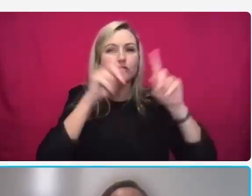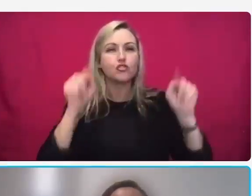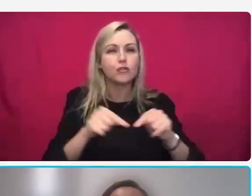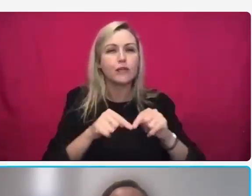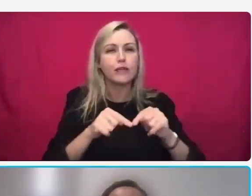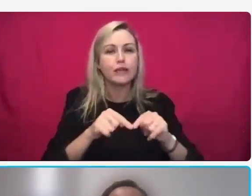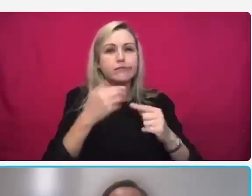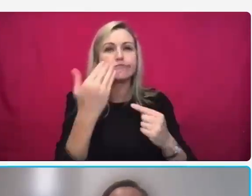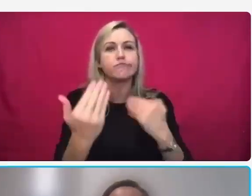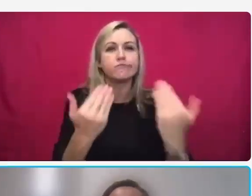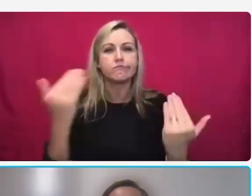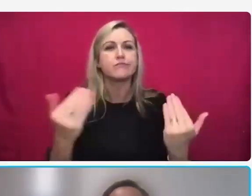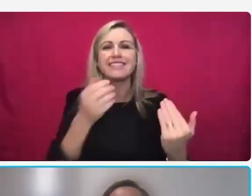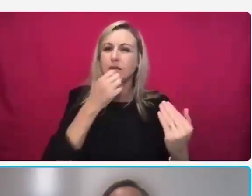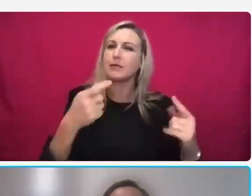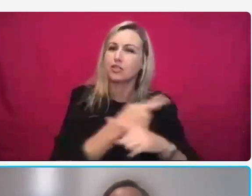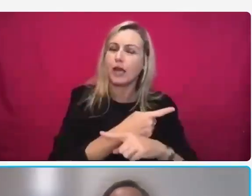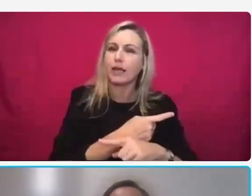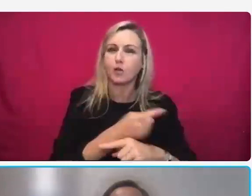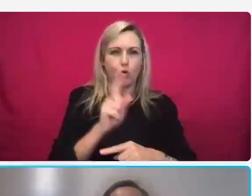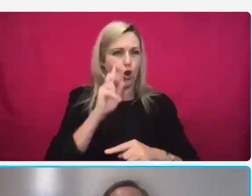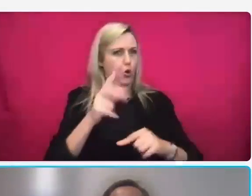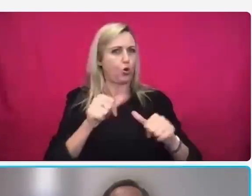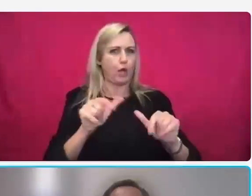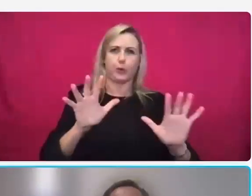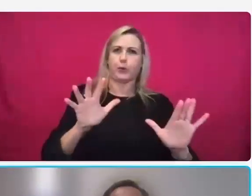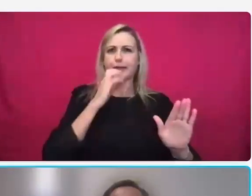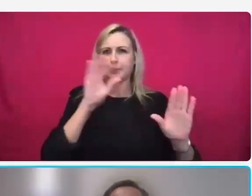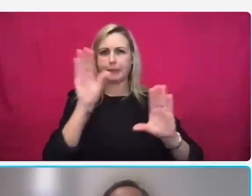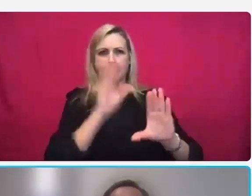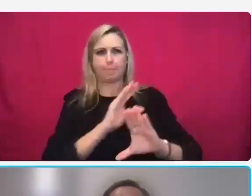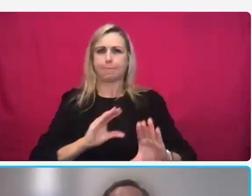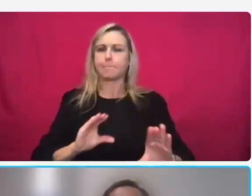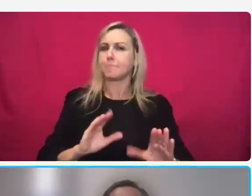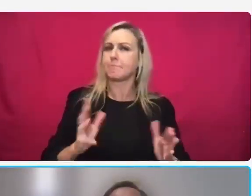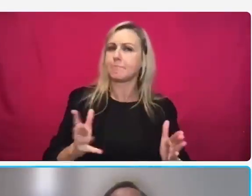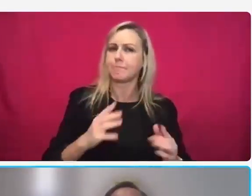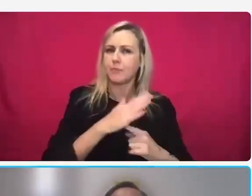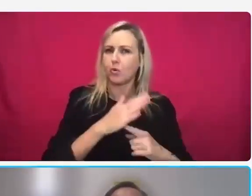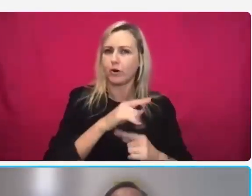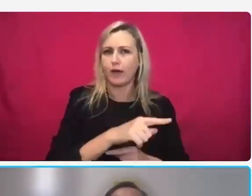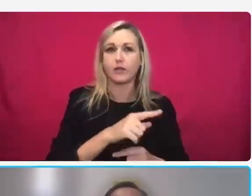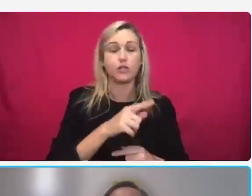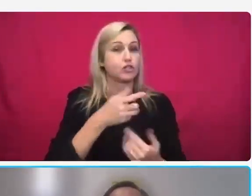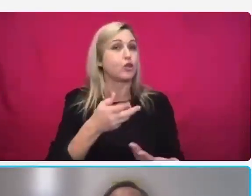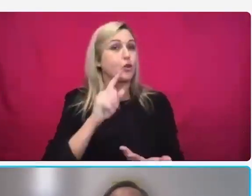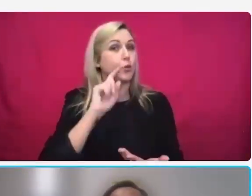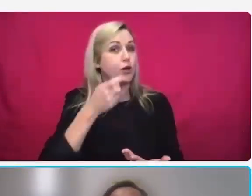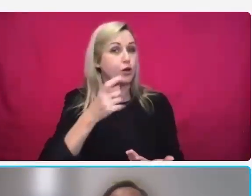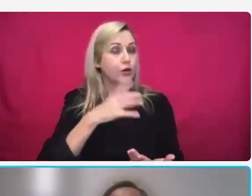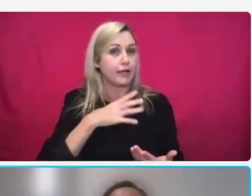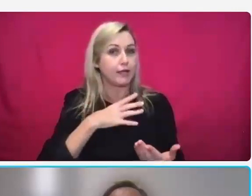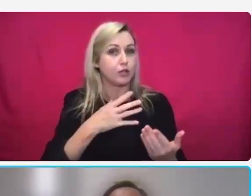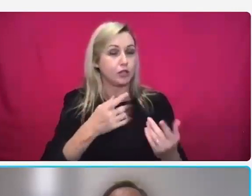the payment statement looks. So they're probably the most important ones. So you will need to make changes to the way